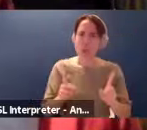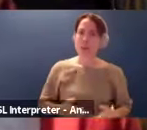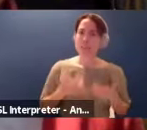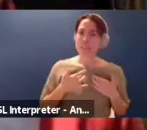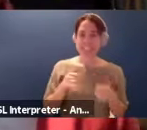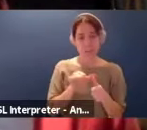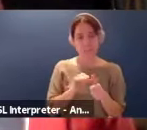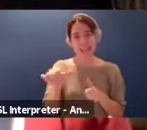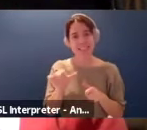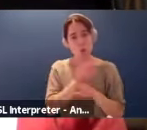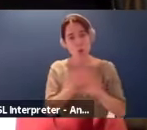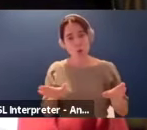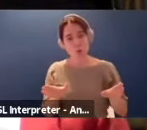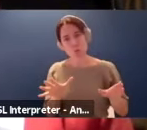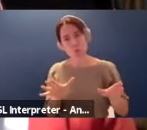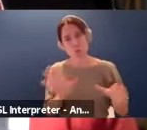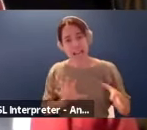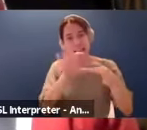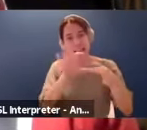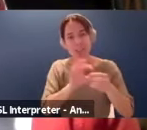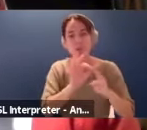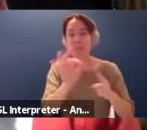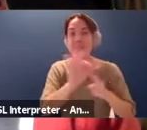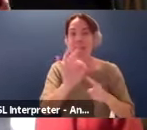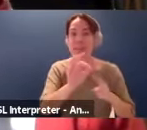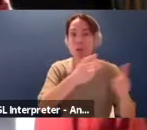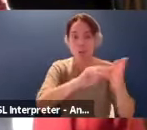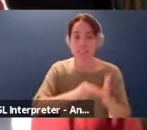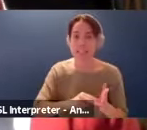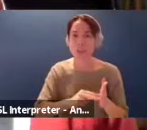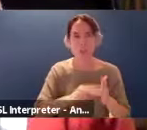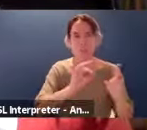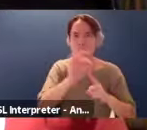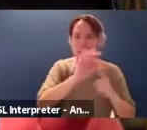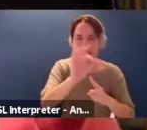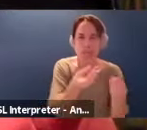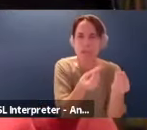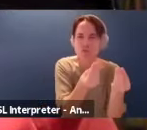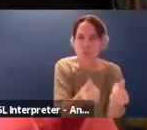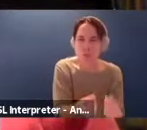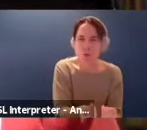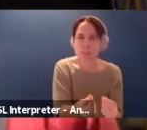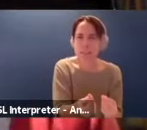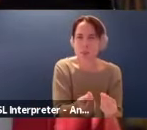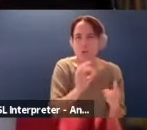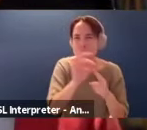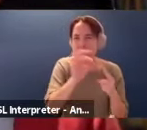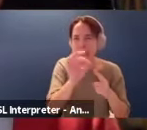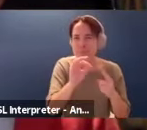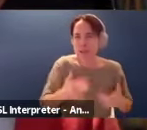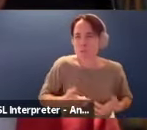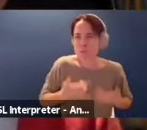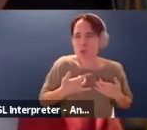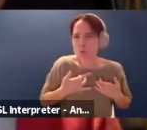with them or post them um certainly not just all ones that belong to us to one end of the spectrum um